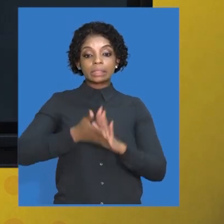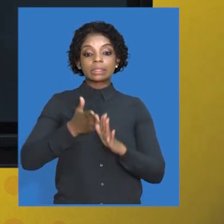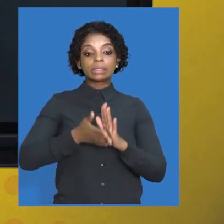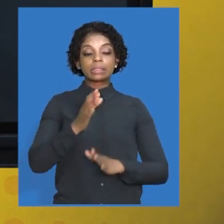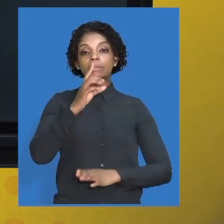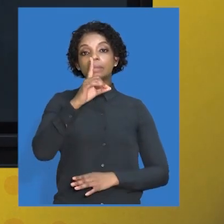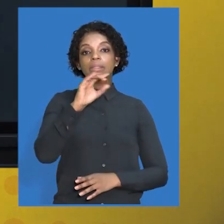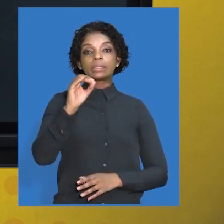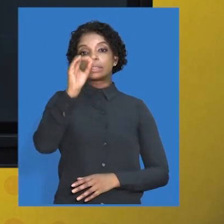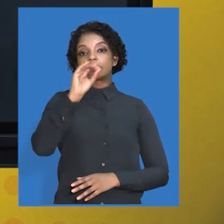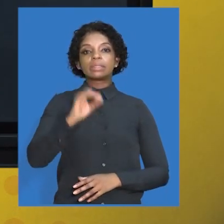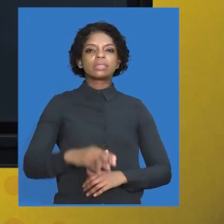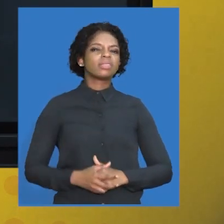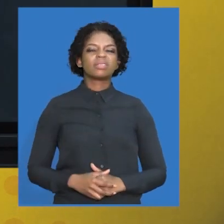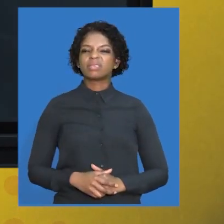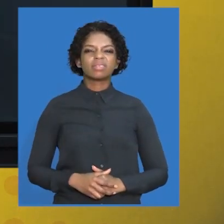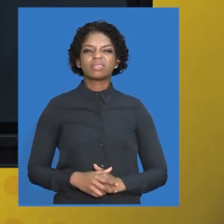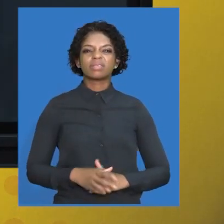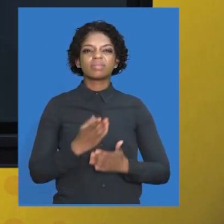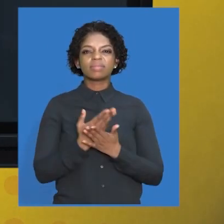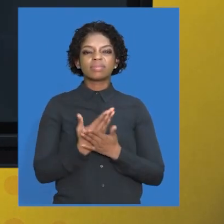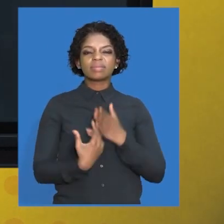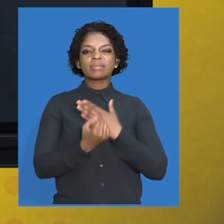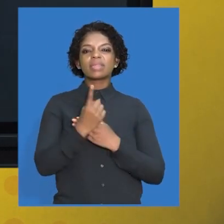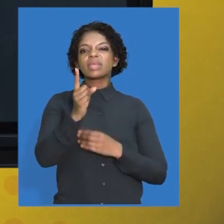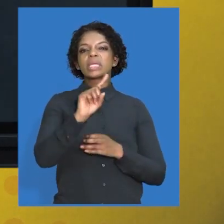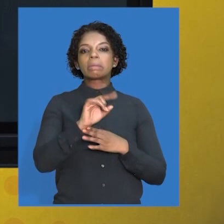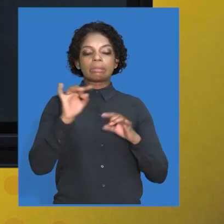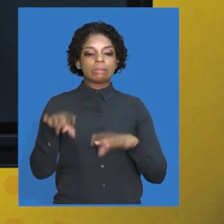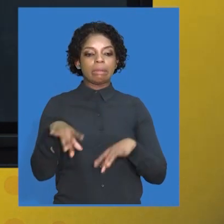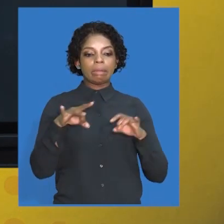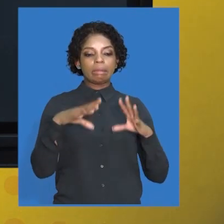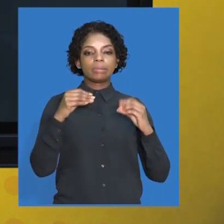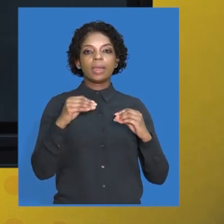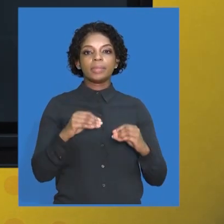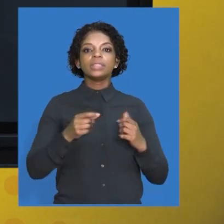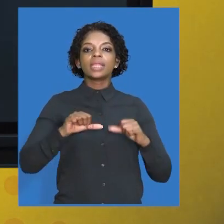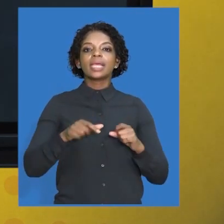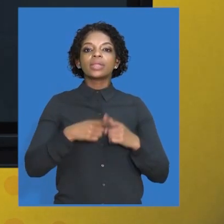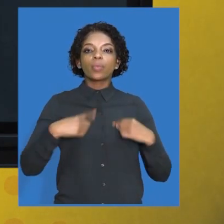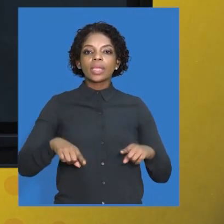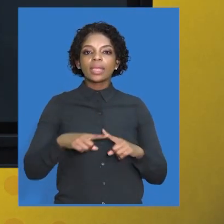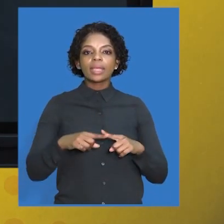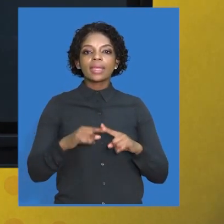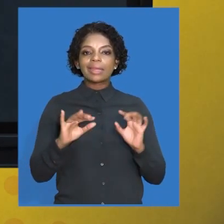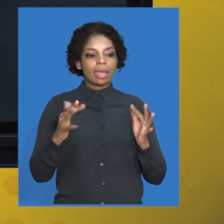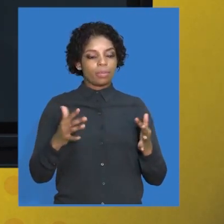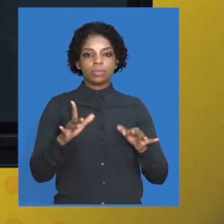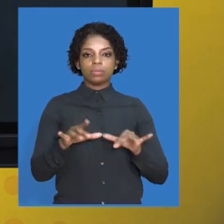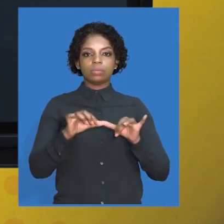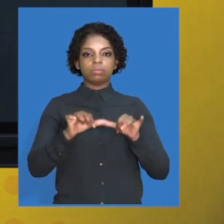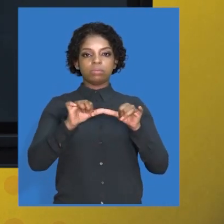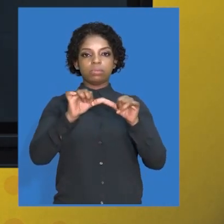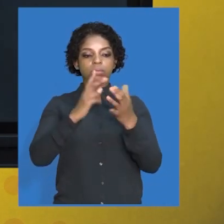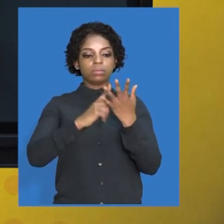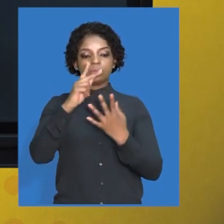going to happen? The entire business is going to suffer. And if the entire business suffers, how are we going to actually be able to run a CSR project? Because